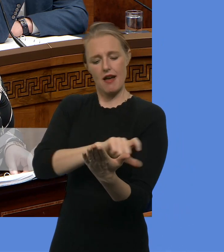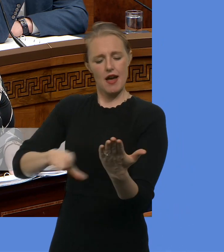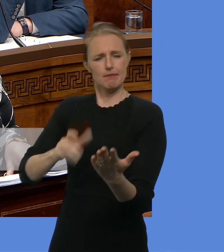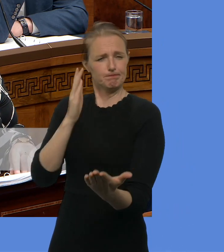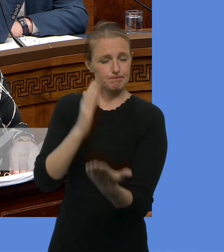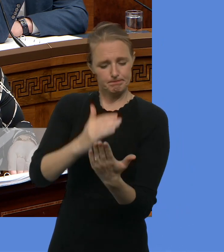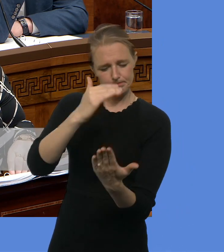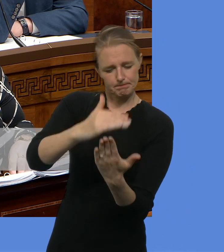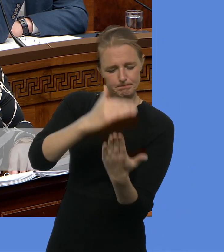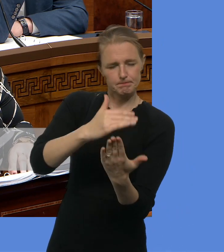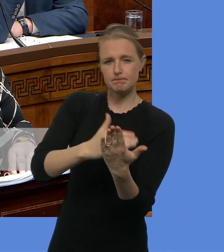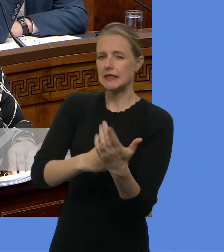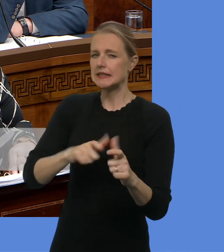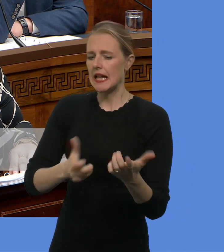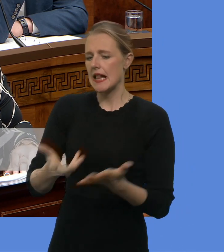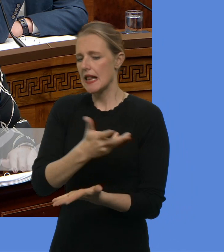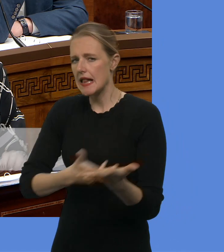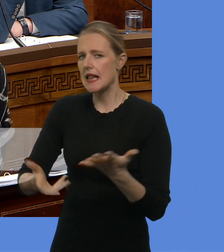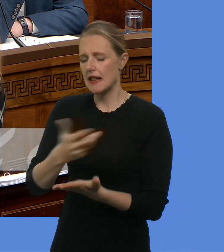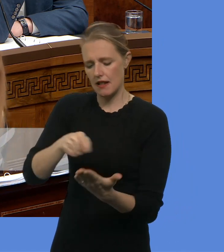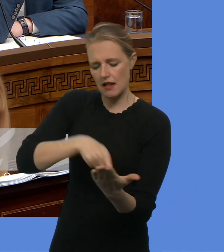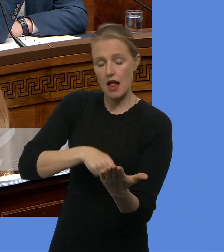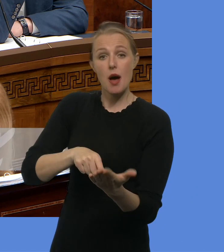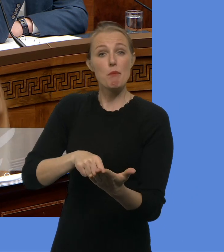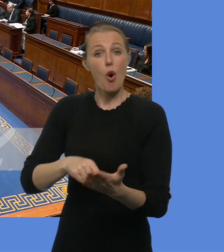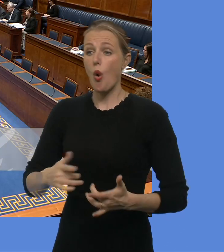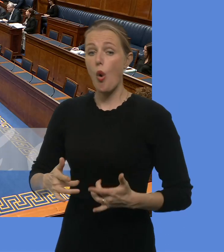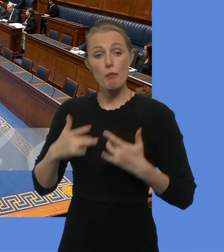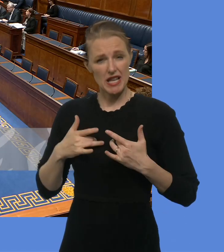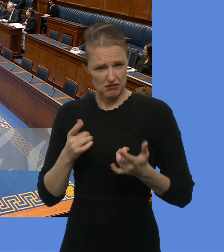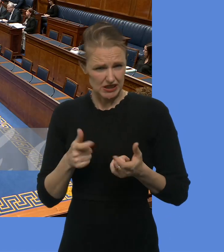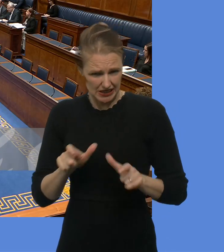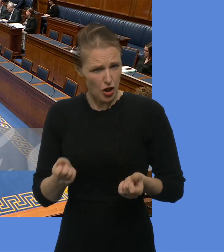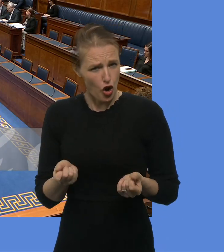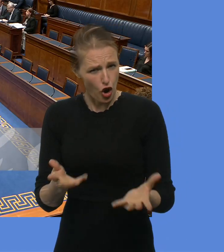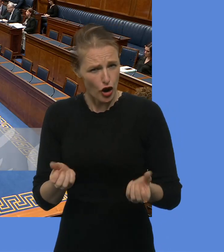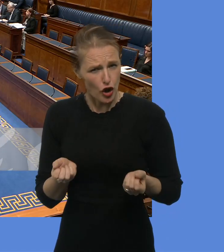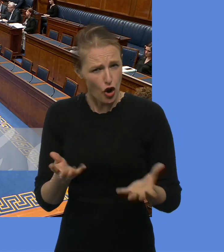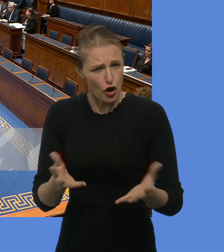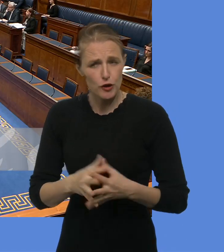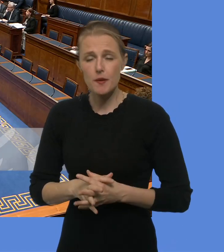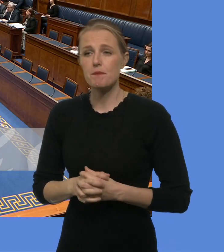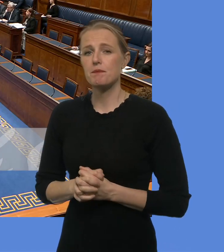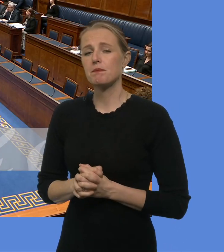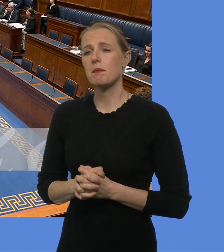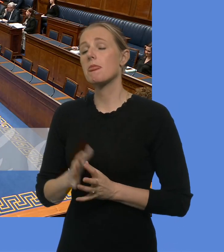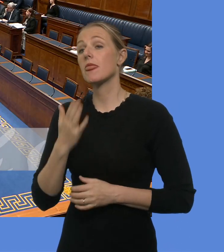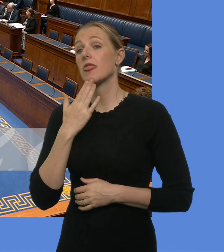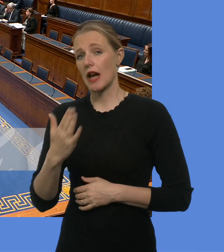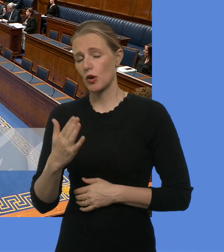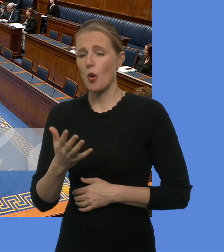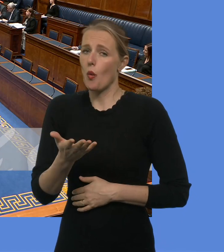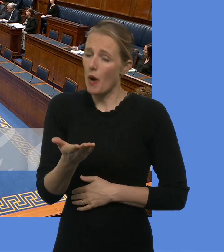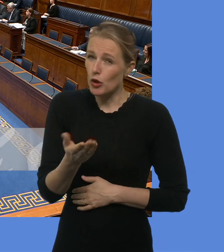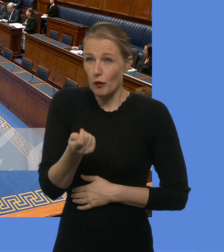but there is no intention to criminalise opinion. Thank you. Matthew O'Toole. Thank you, Mr Speaker. Well, Minister, in fairness, you have come close